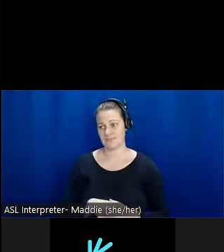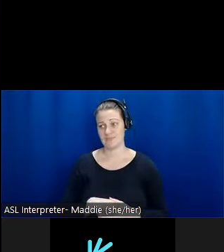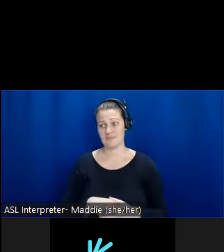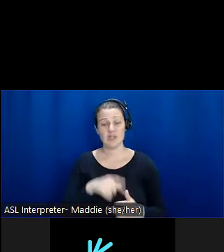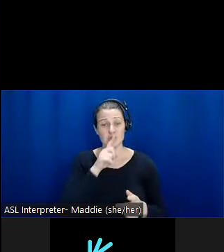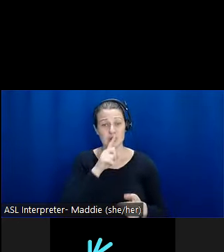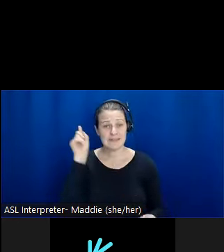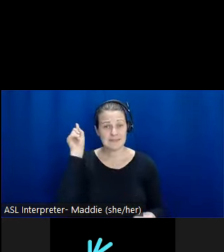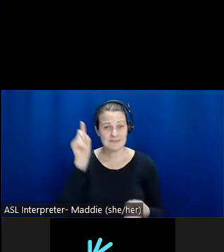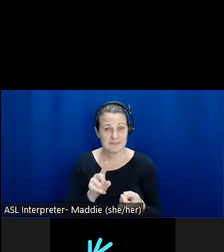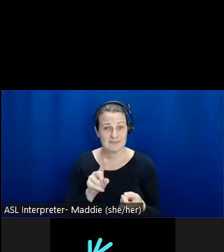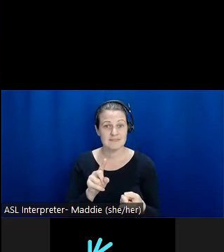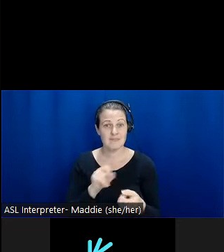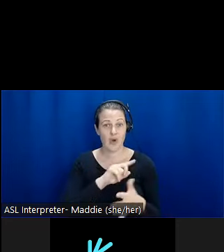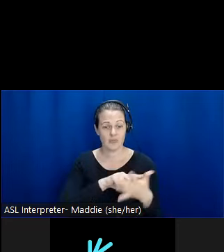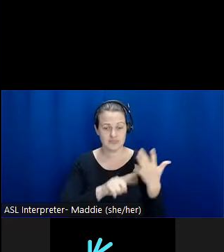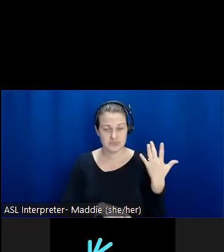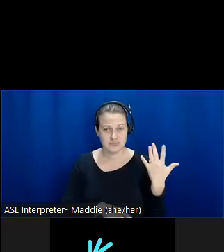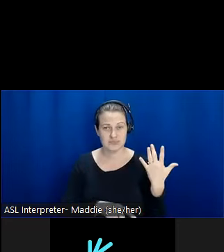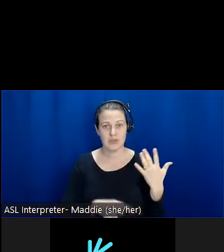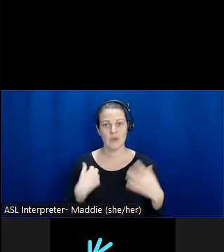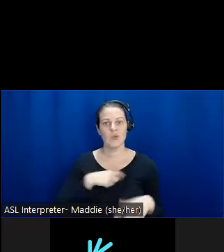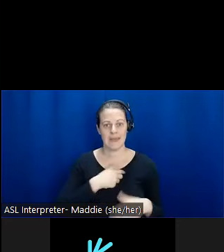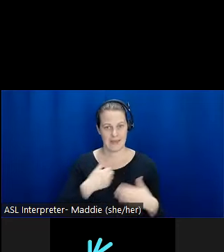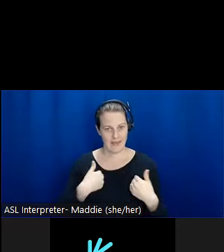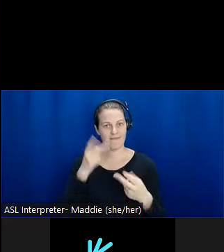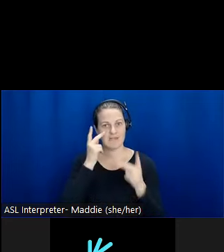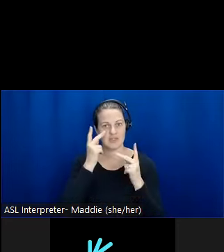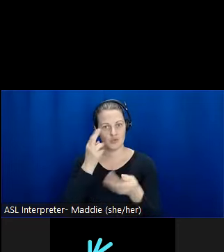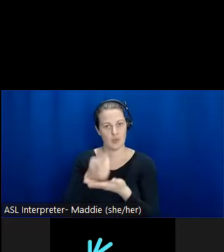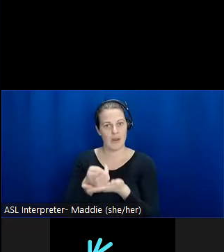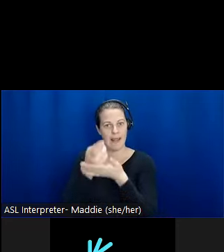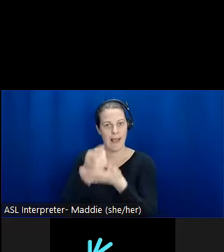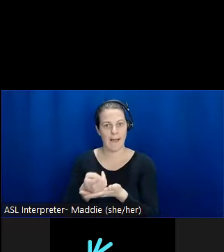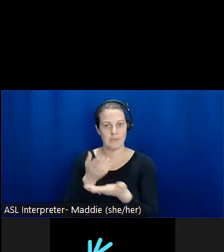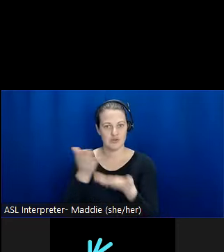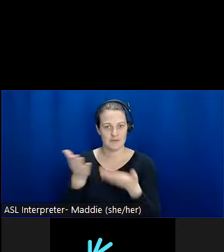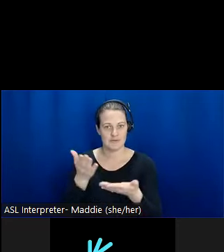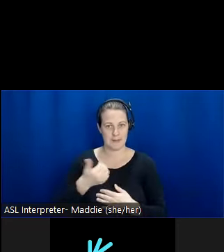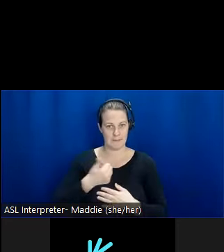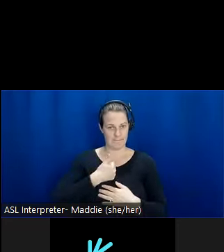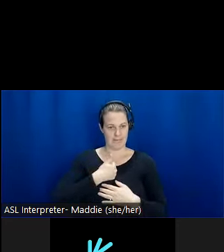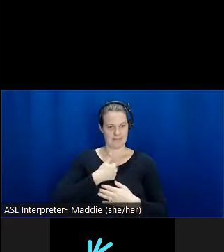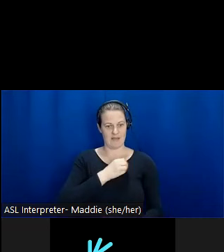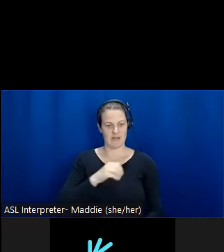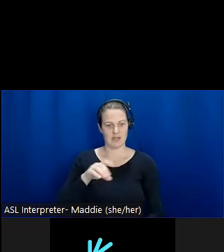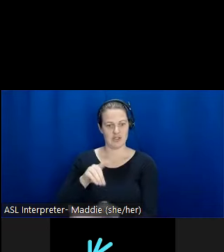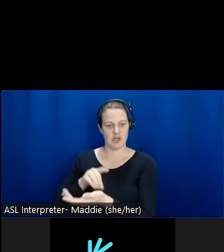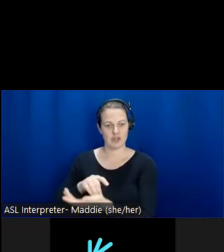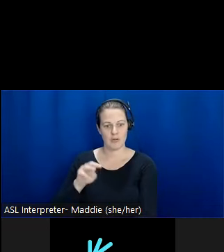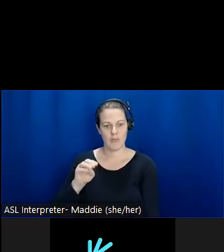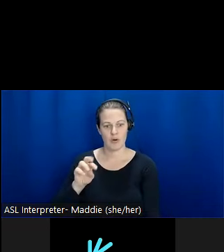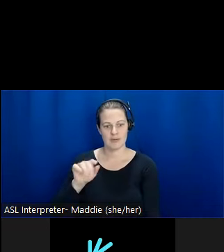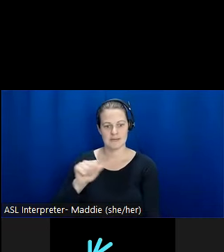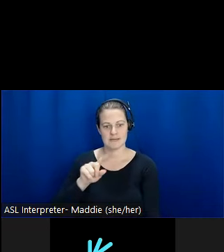we have the benefit of vision rehab services, the things that myself, and Dr. Mortazavi do. And so to talk more